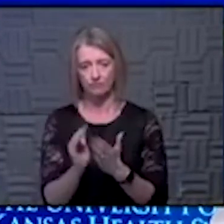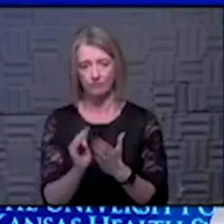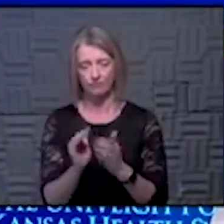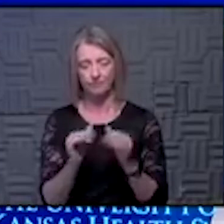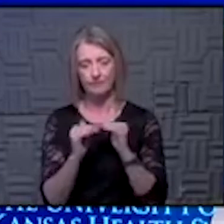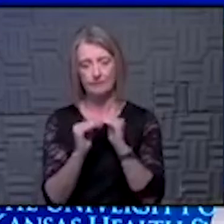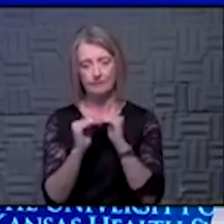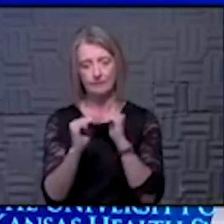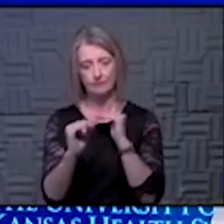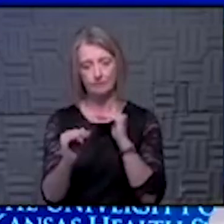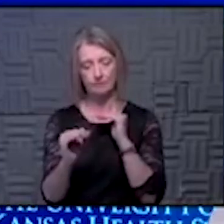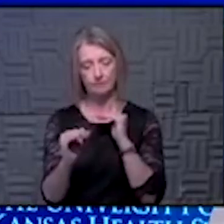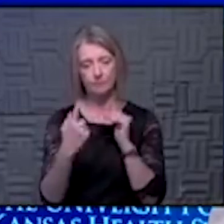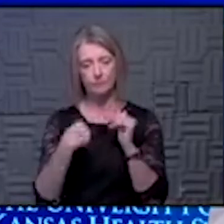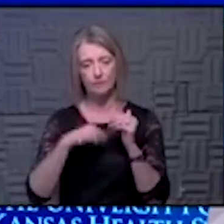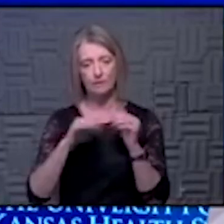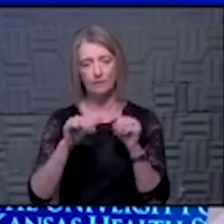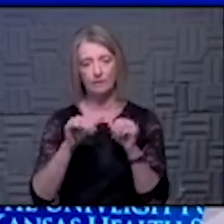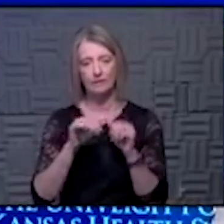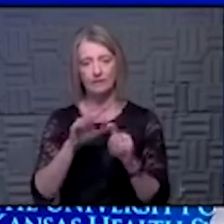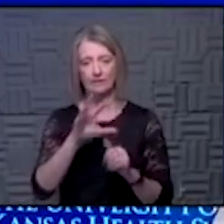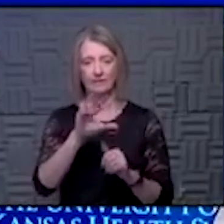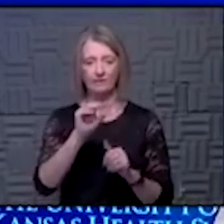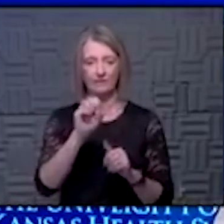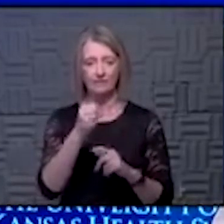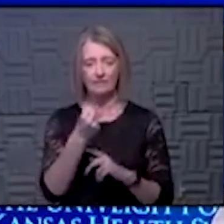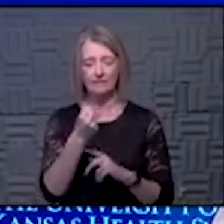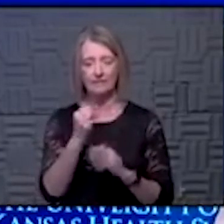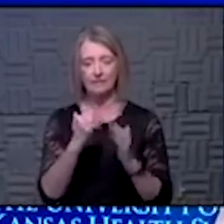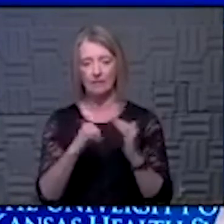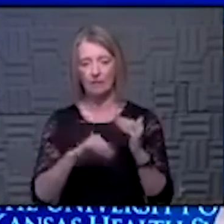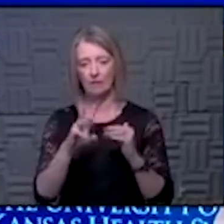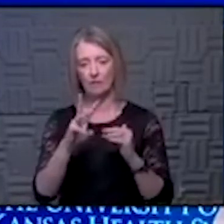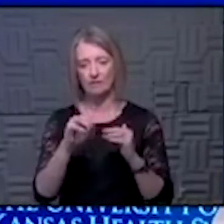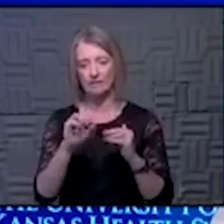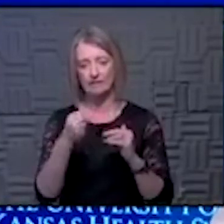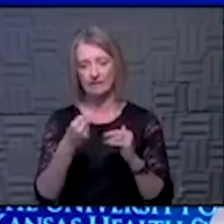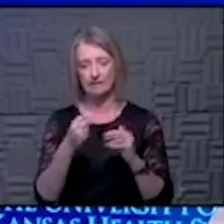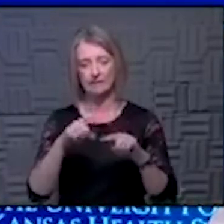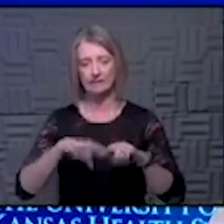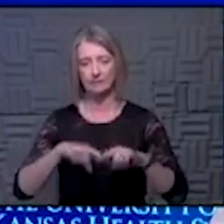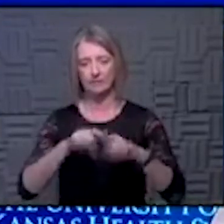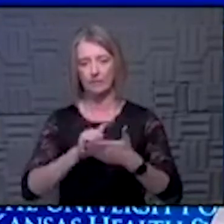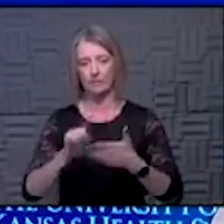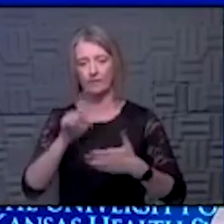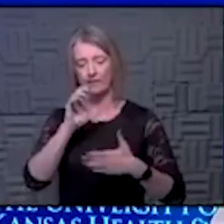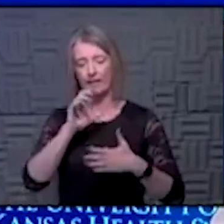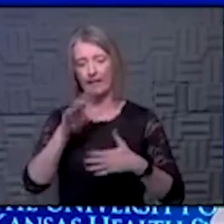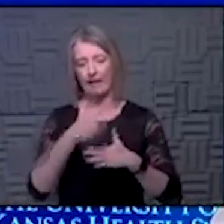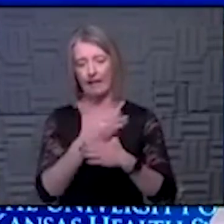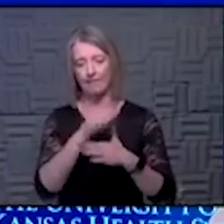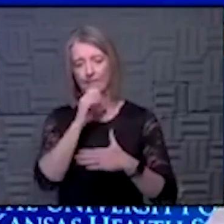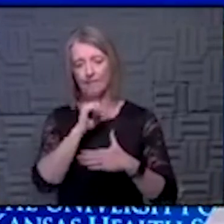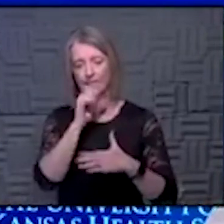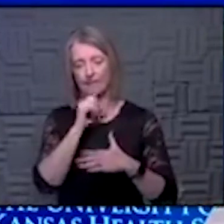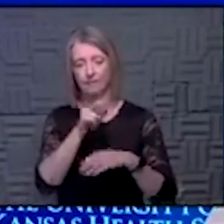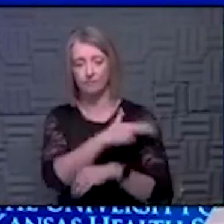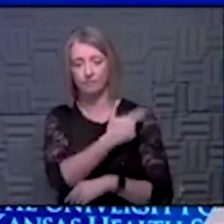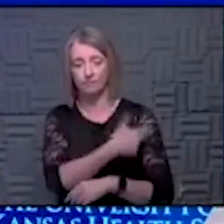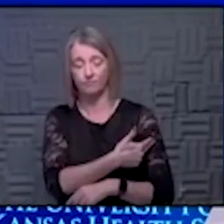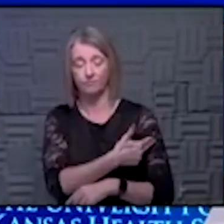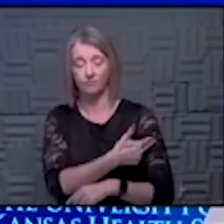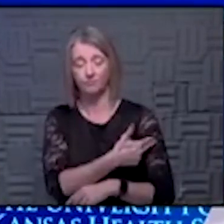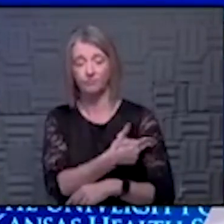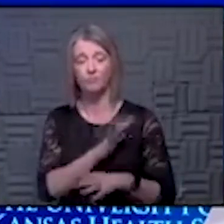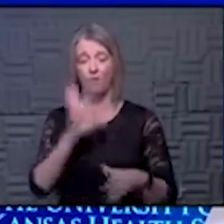has stabilized now. We remain in the 50s, maybe low 60s, depending on the week for the average age of hospitalizations.